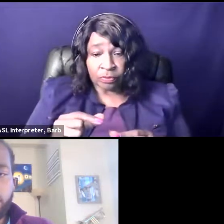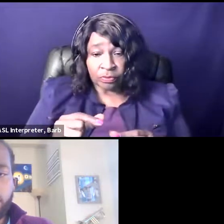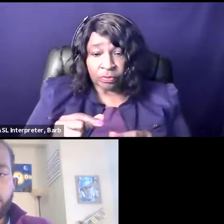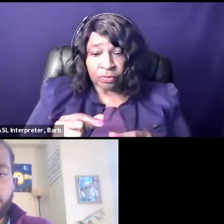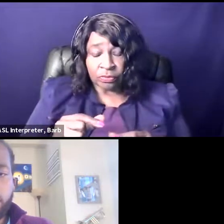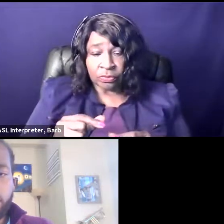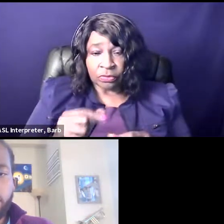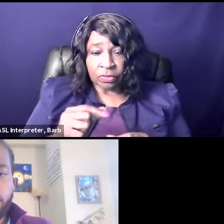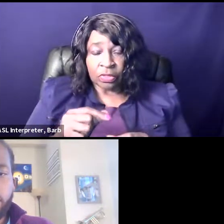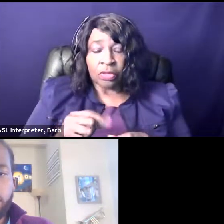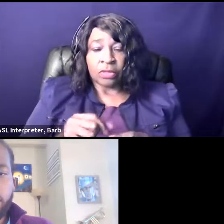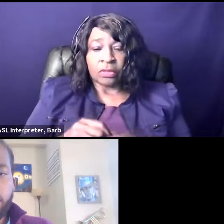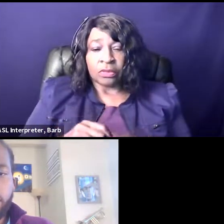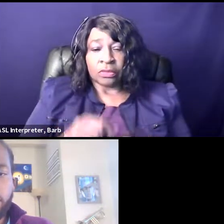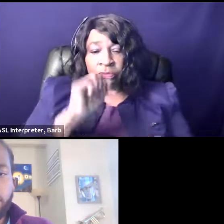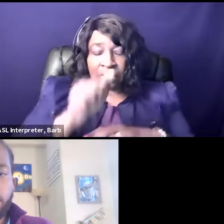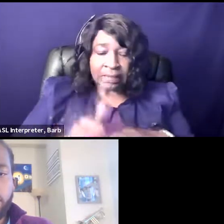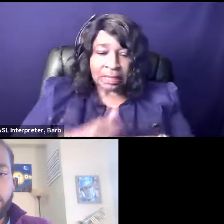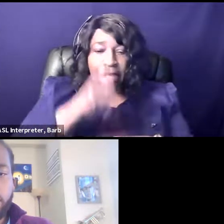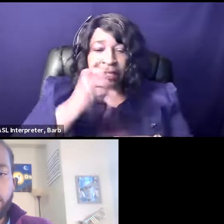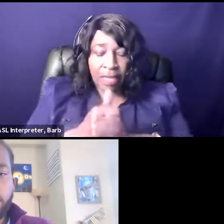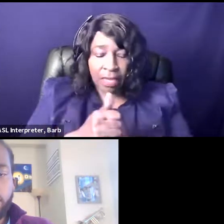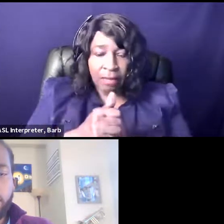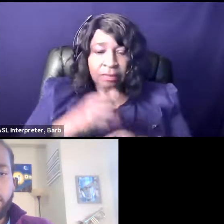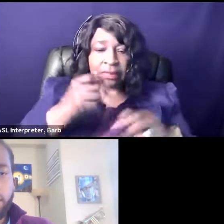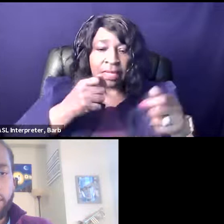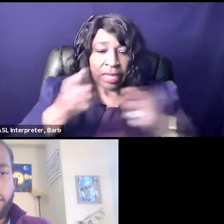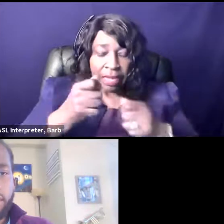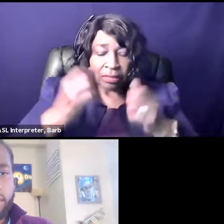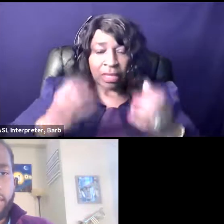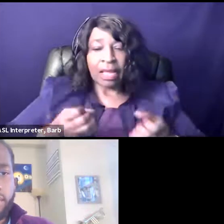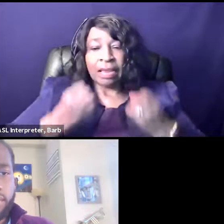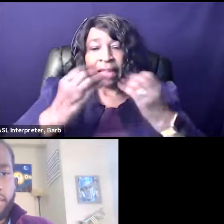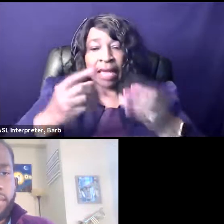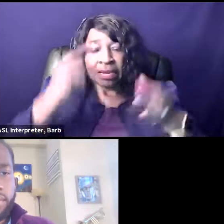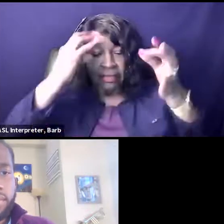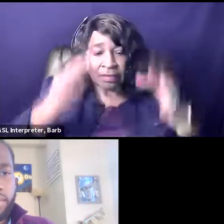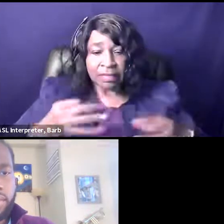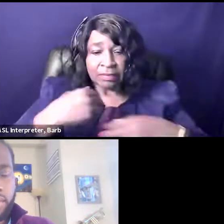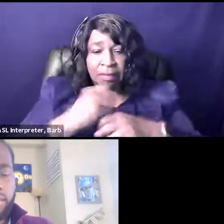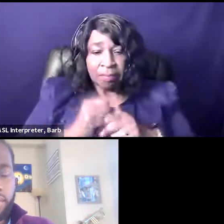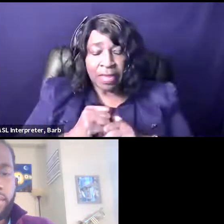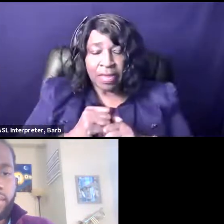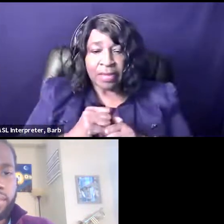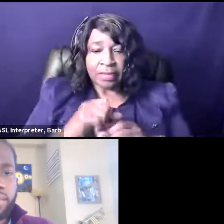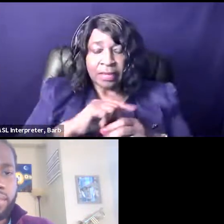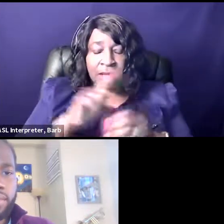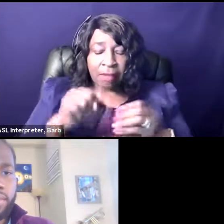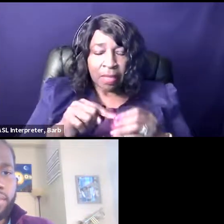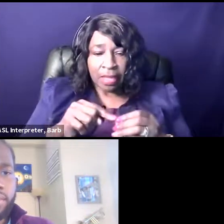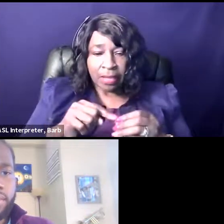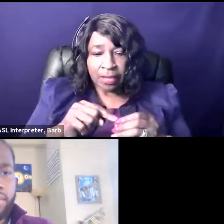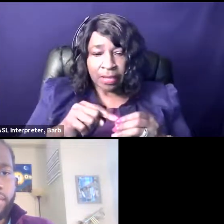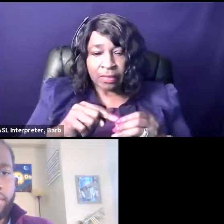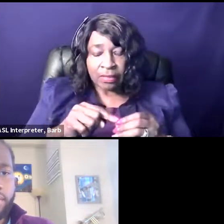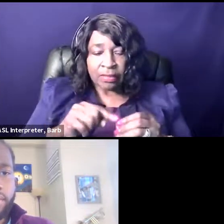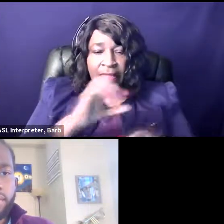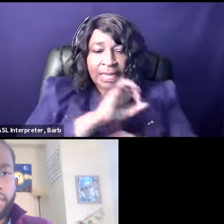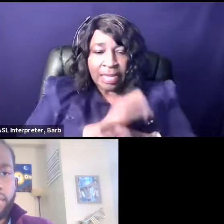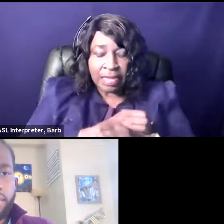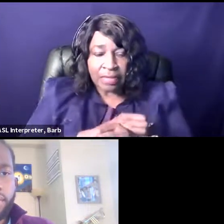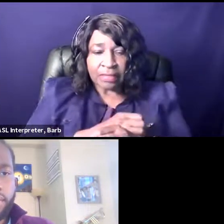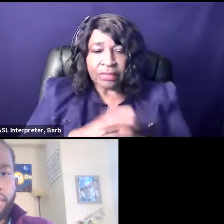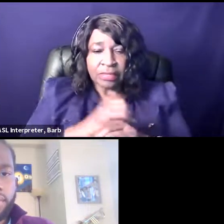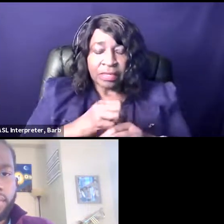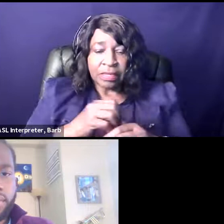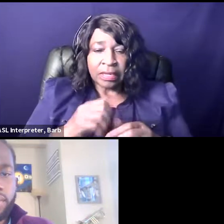risen to address a lot of the decisions that were made about siting of energy plants and waste